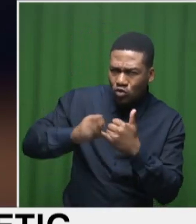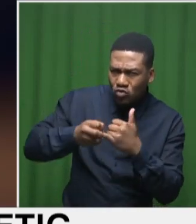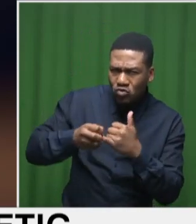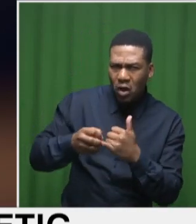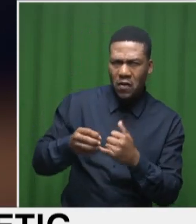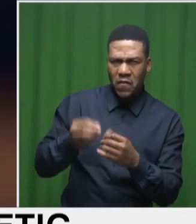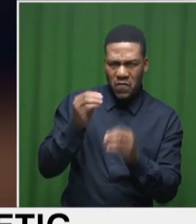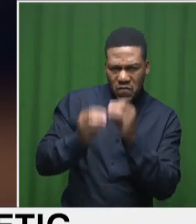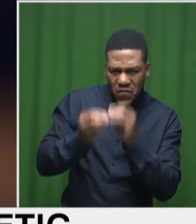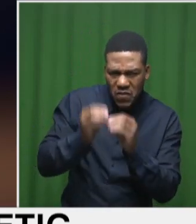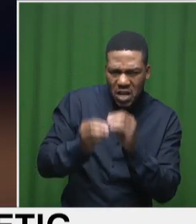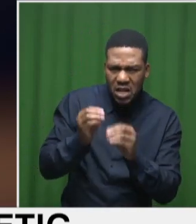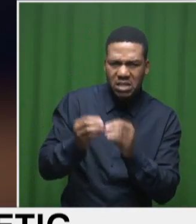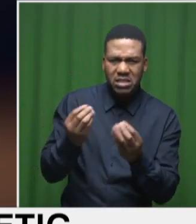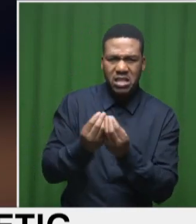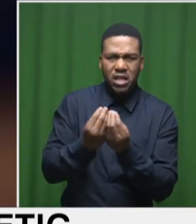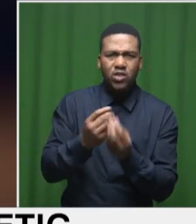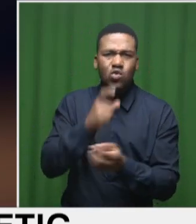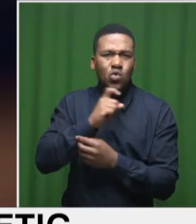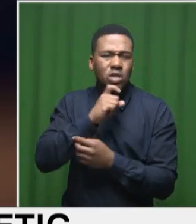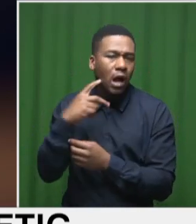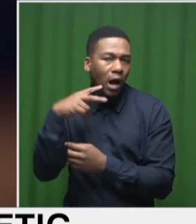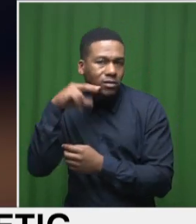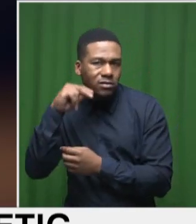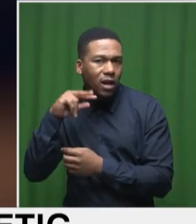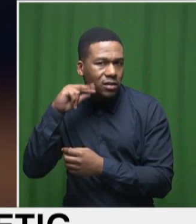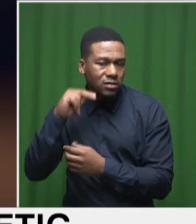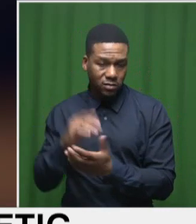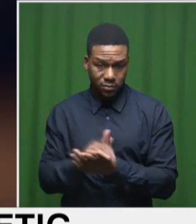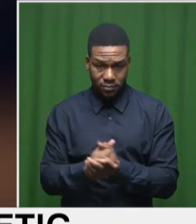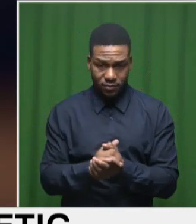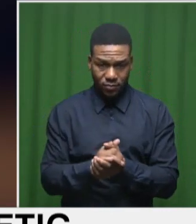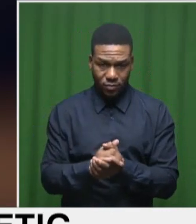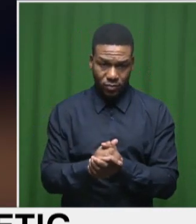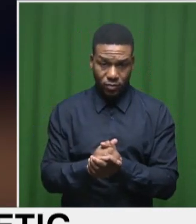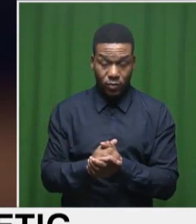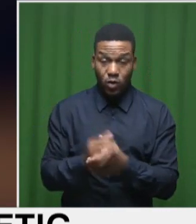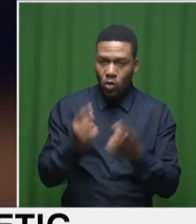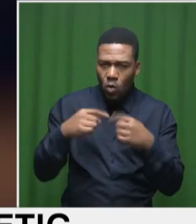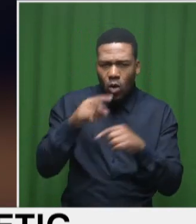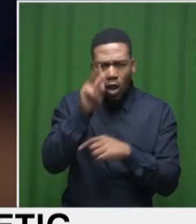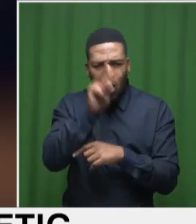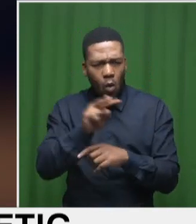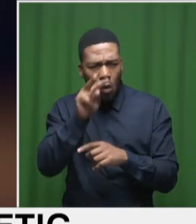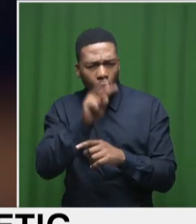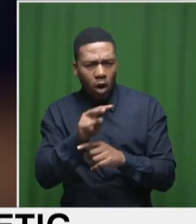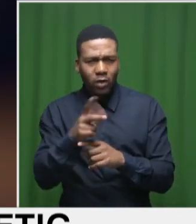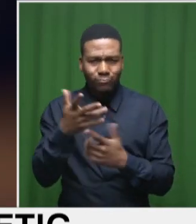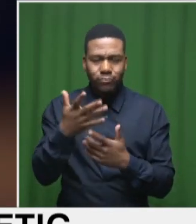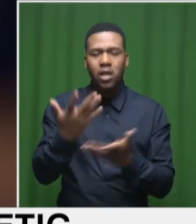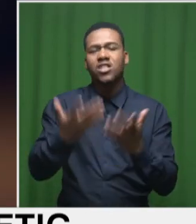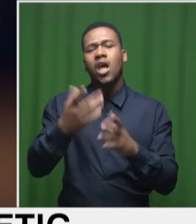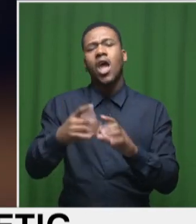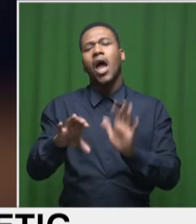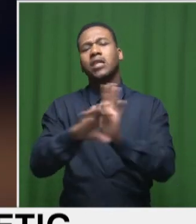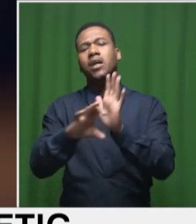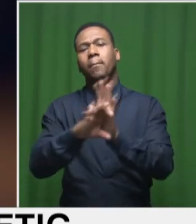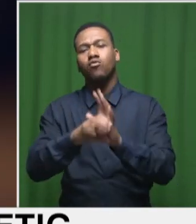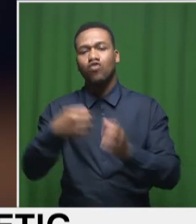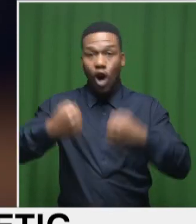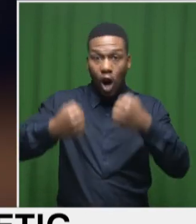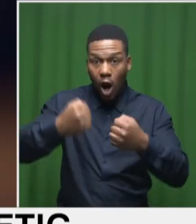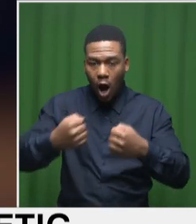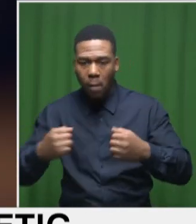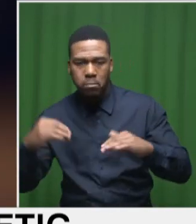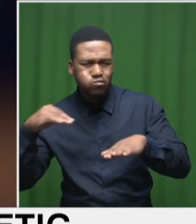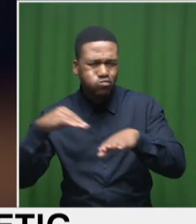and injectables. Basically, we would look at you and we'd say, this is a problem. Say, for example, you had a car accident and there's damage to your bone